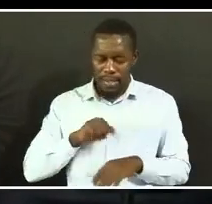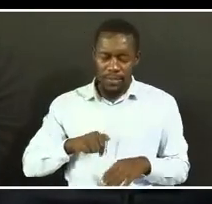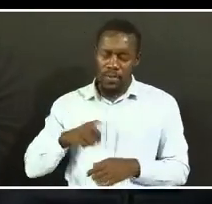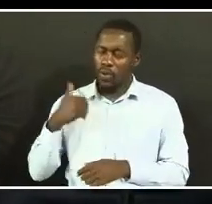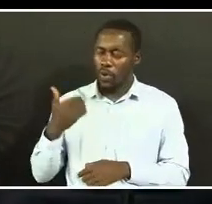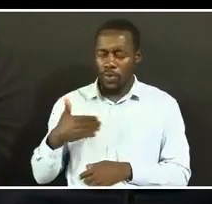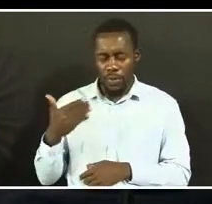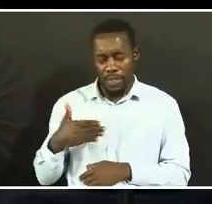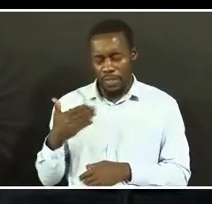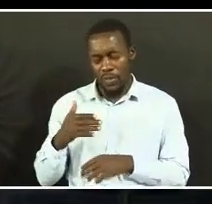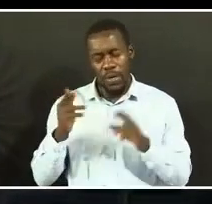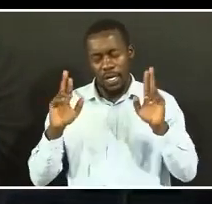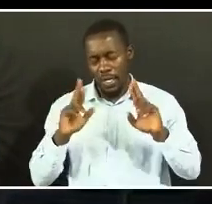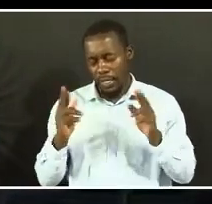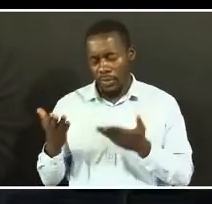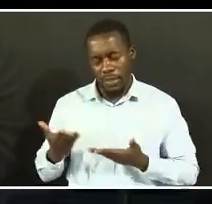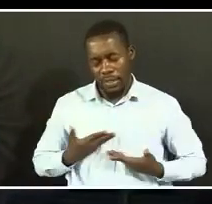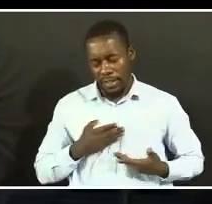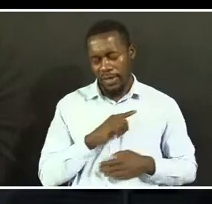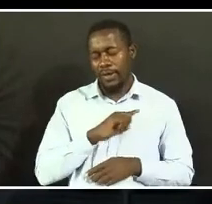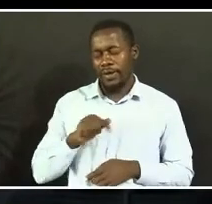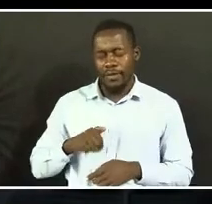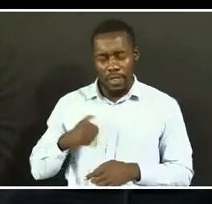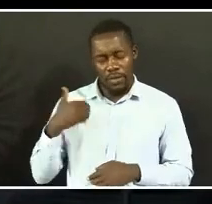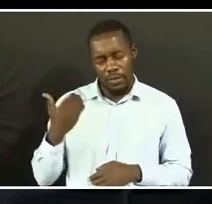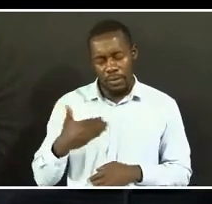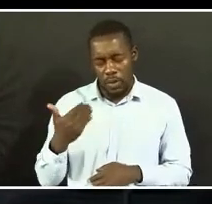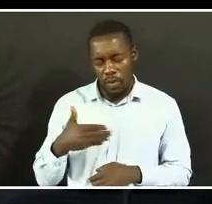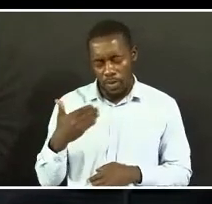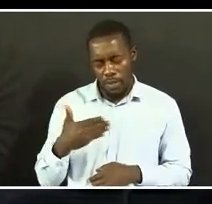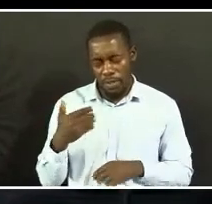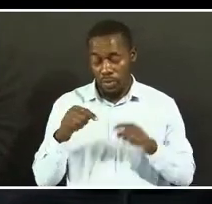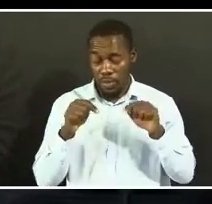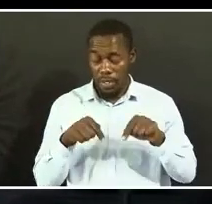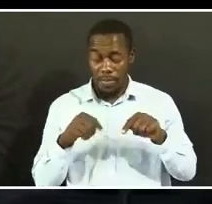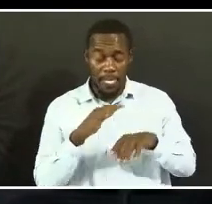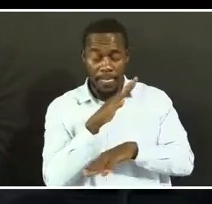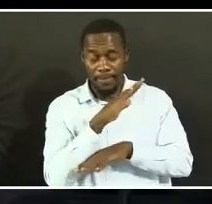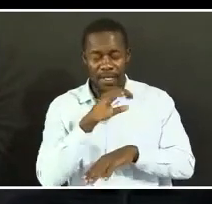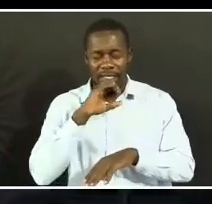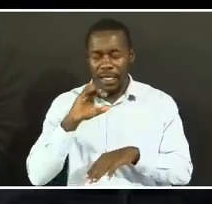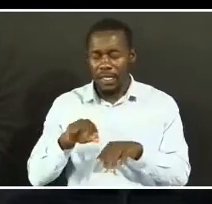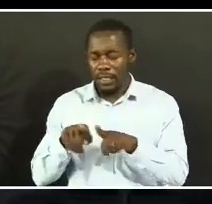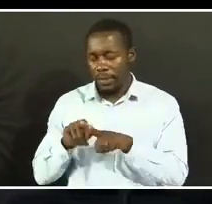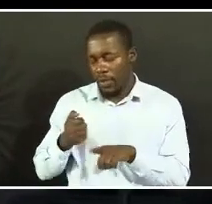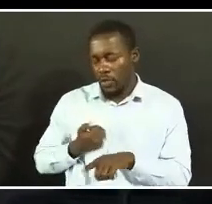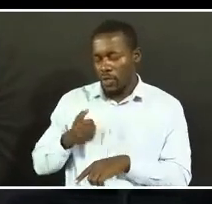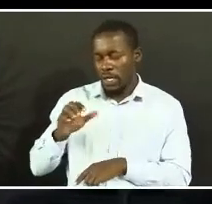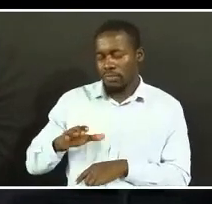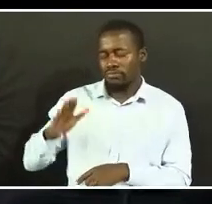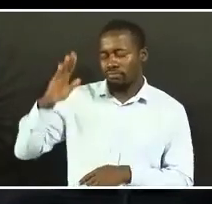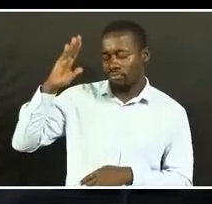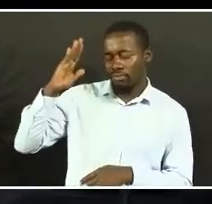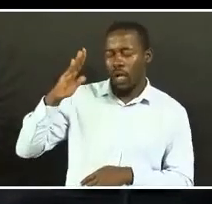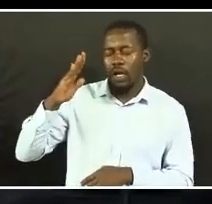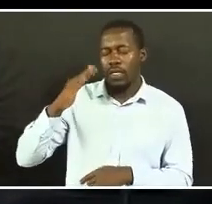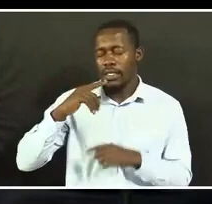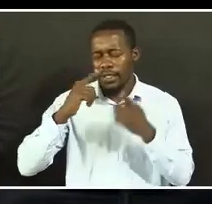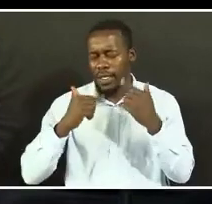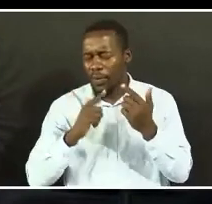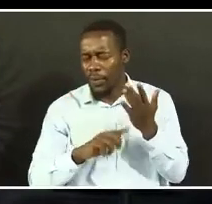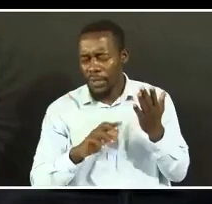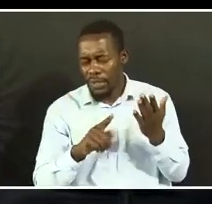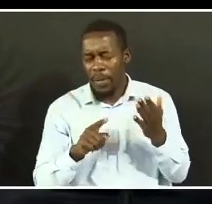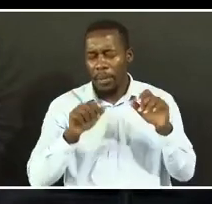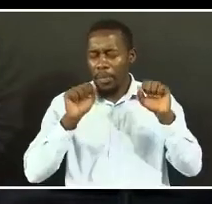In response to a declaration of this word this afternoon, your sons and daughters are holding up their hands, saying that may heaven take a